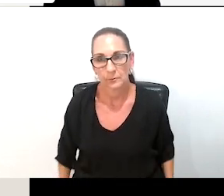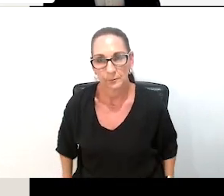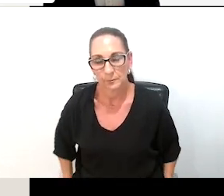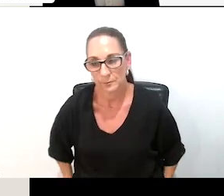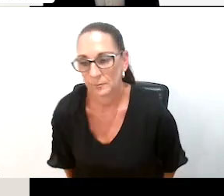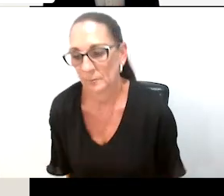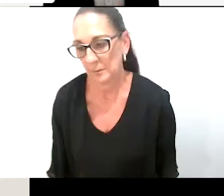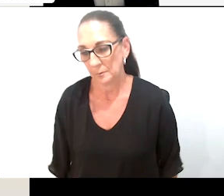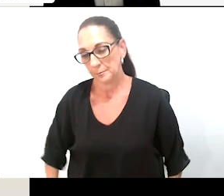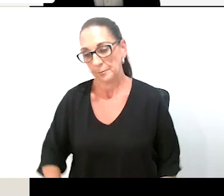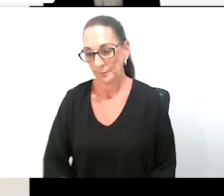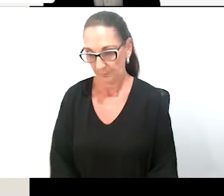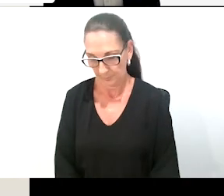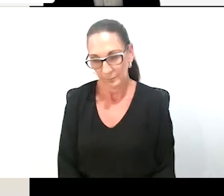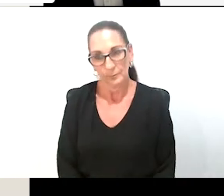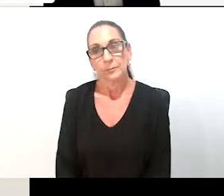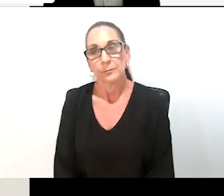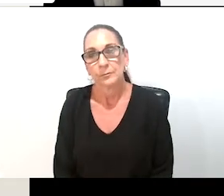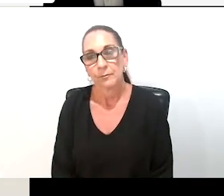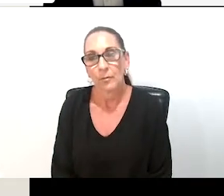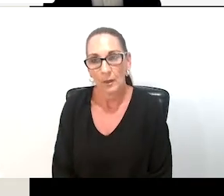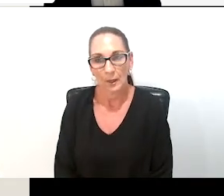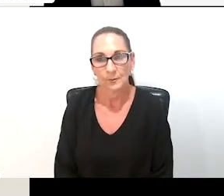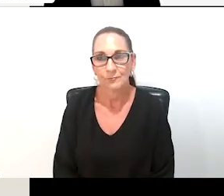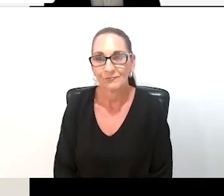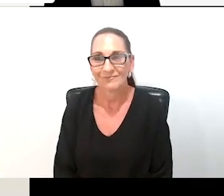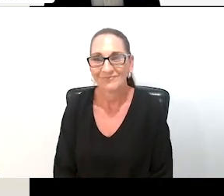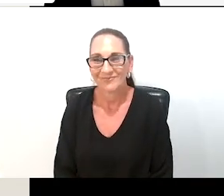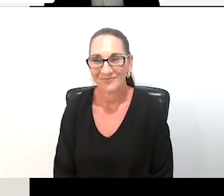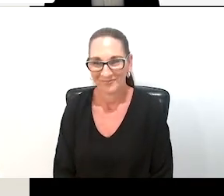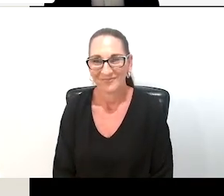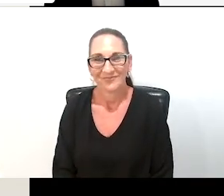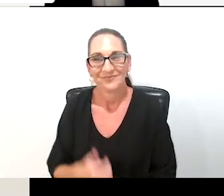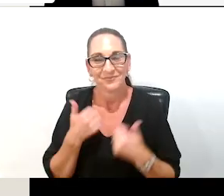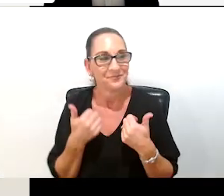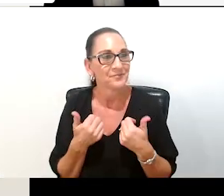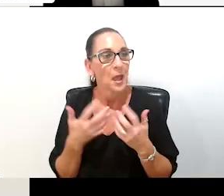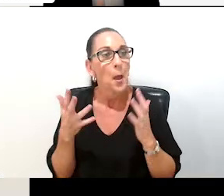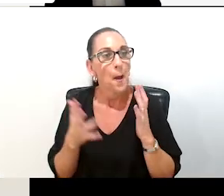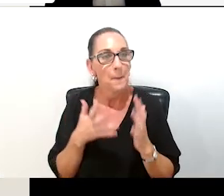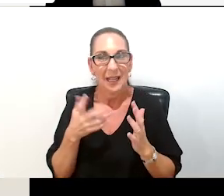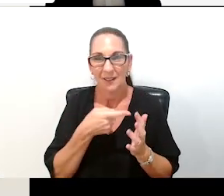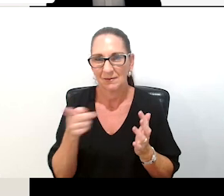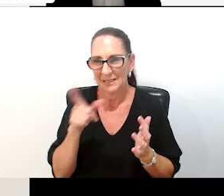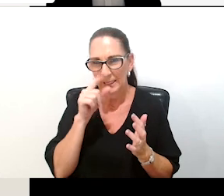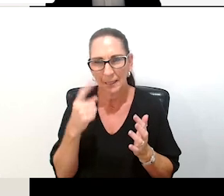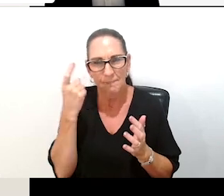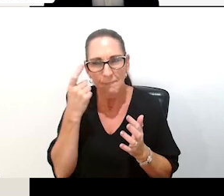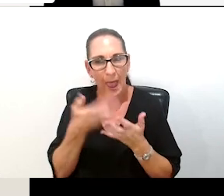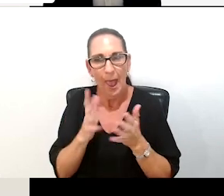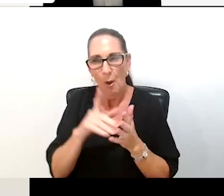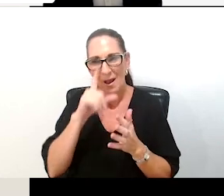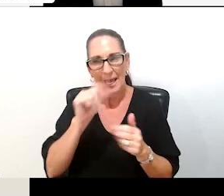real world, how people are using services. There's great potential then to think, how do we do the services